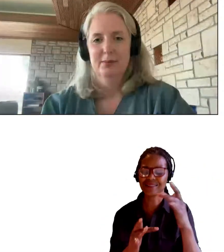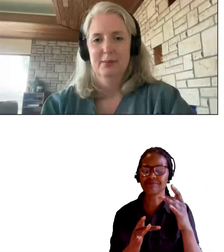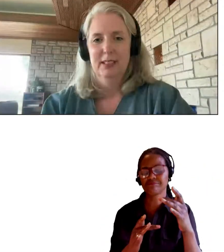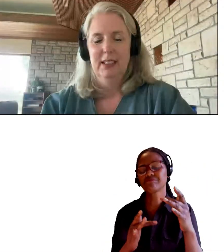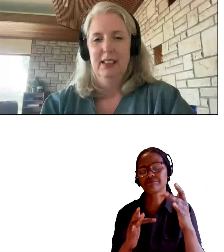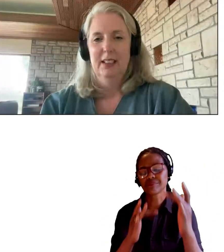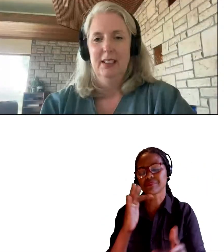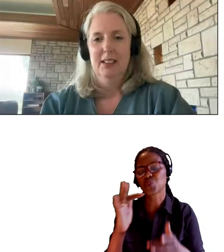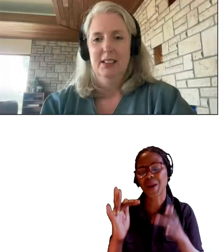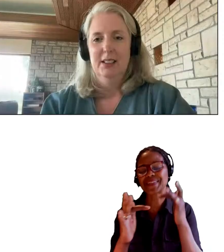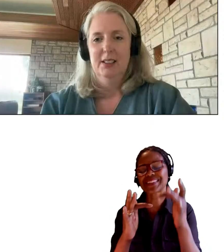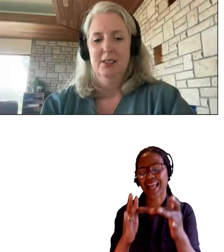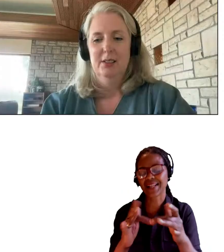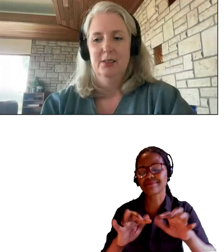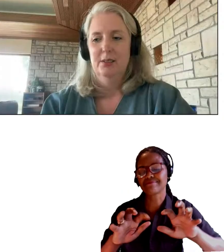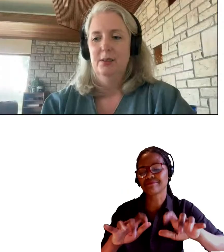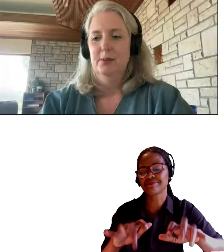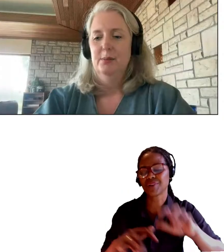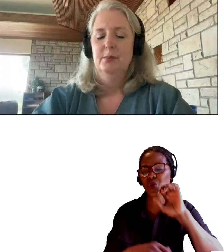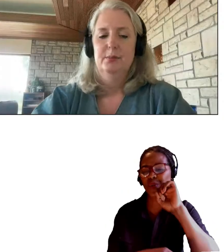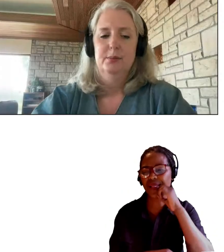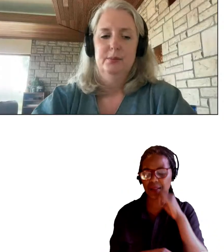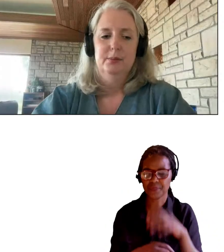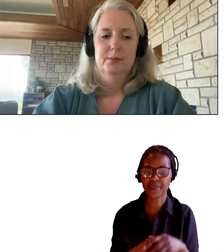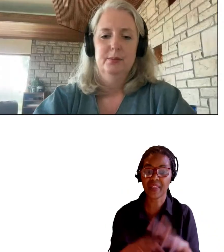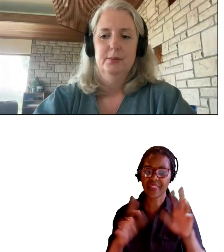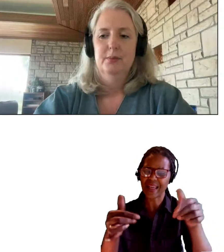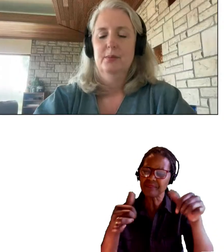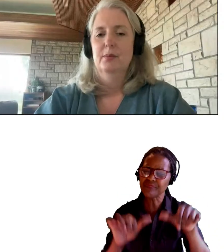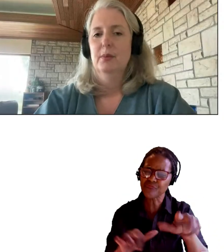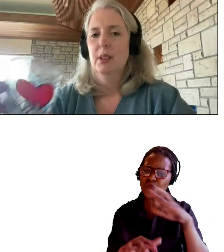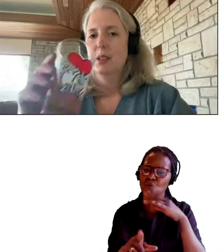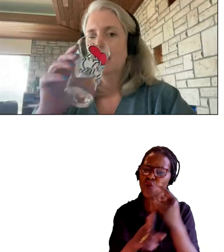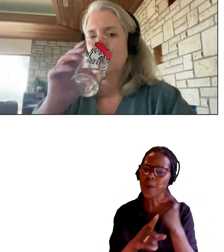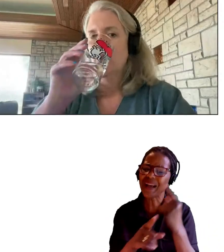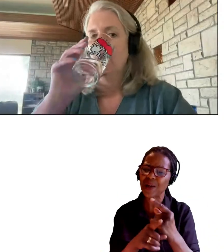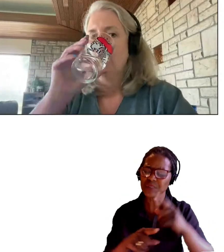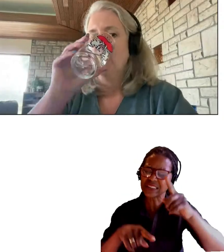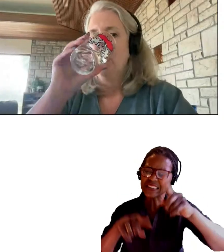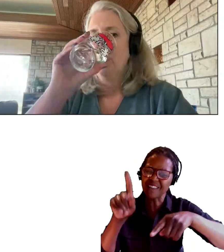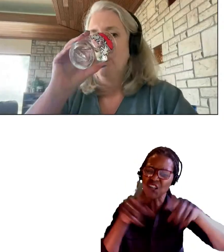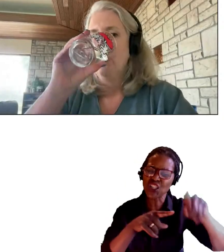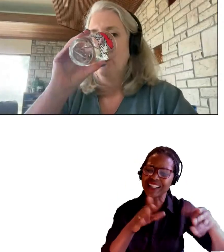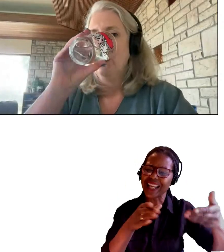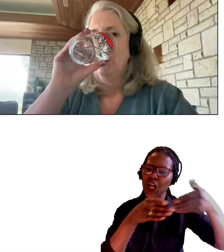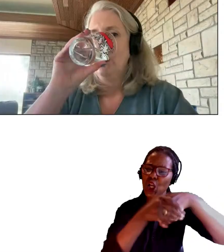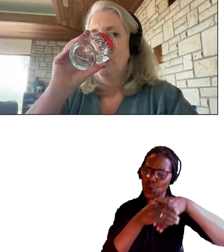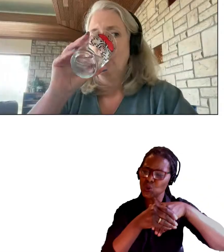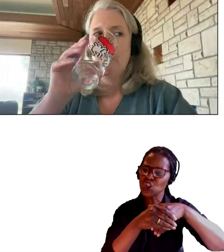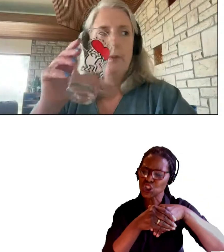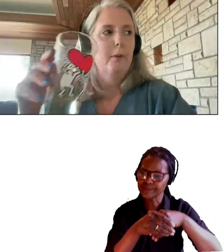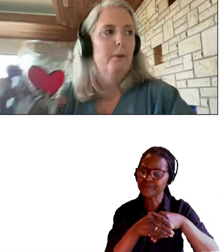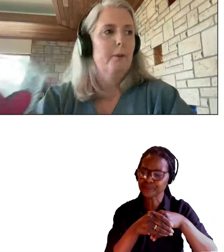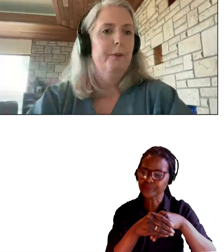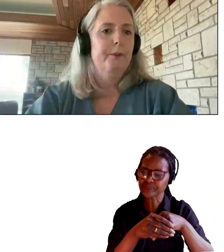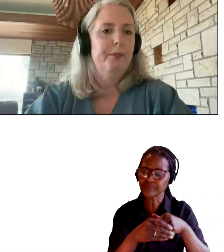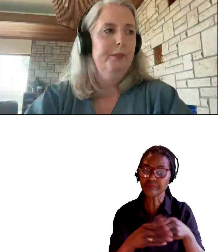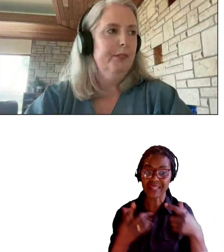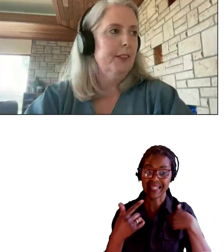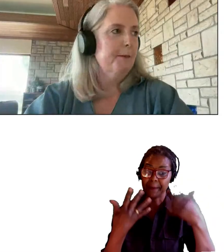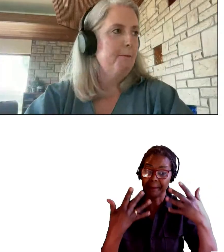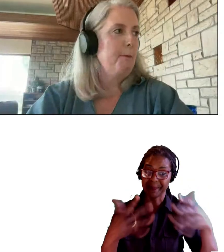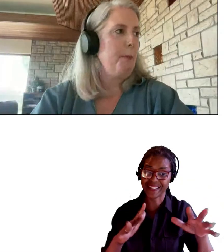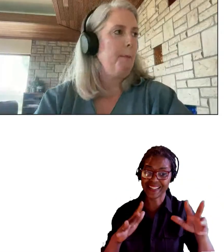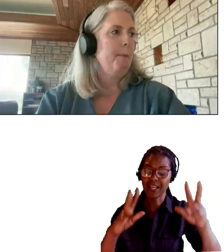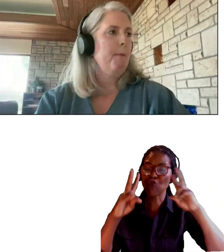you. And my next question is about the diversity and inclusion aspect of it. So I did research